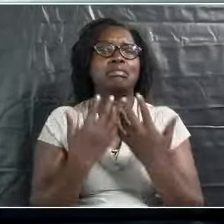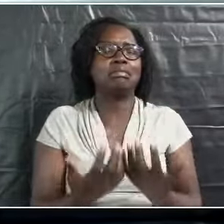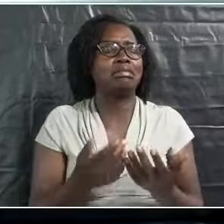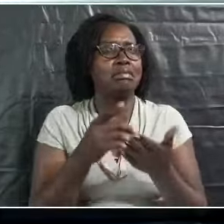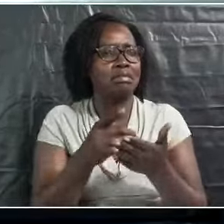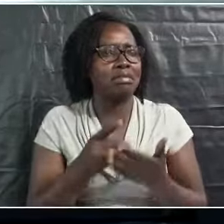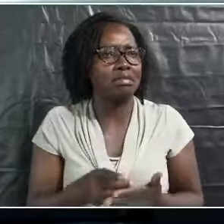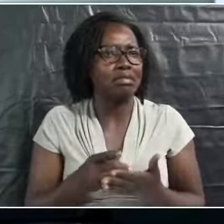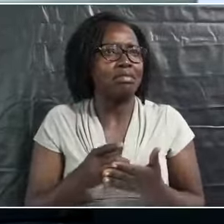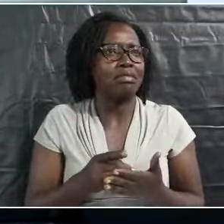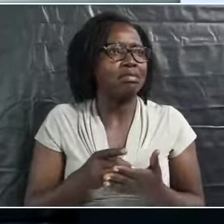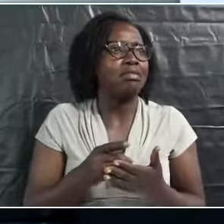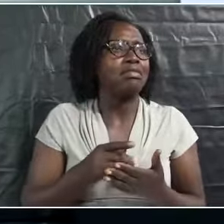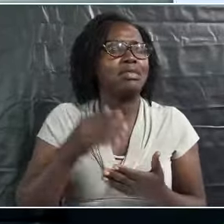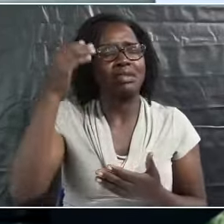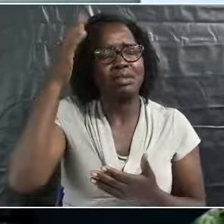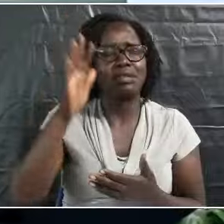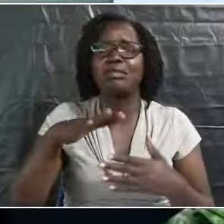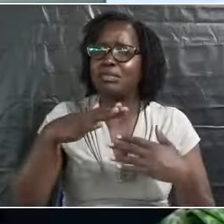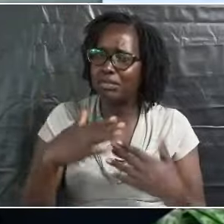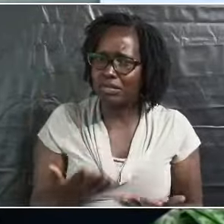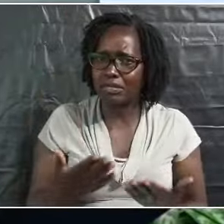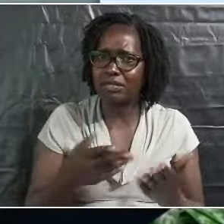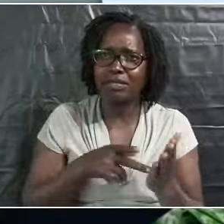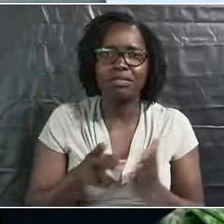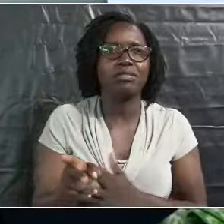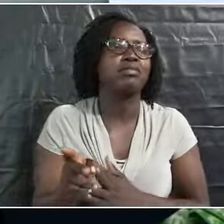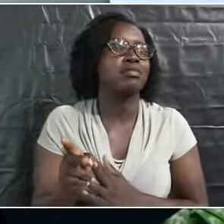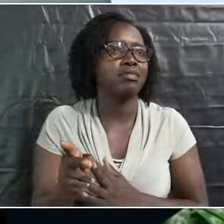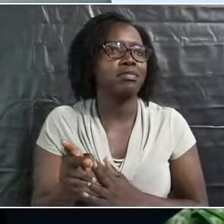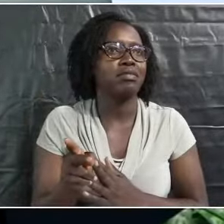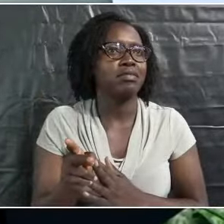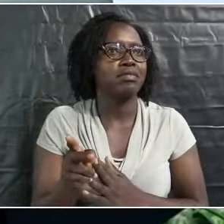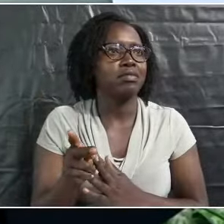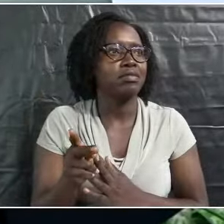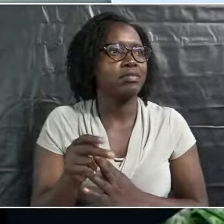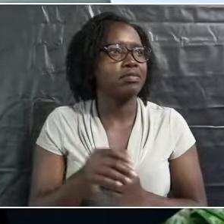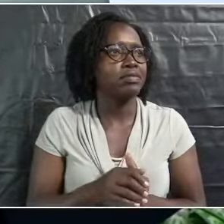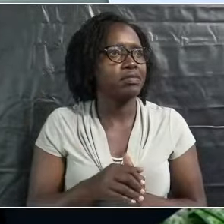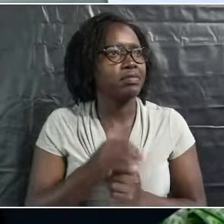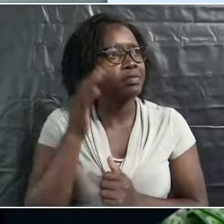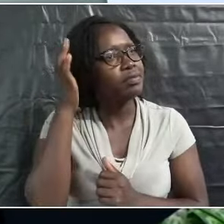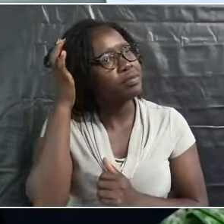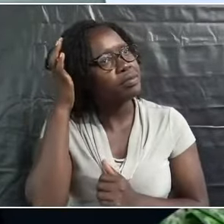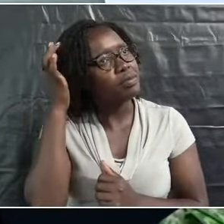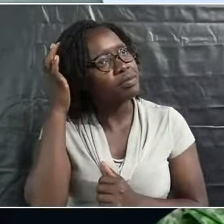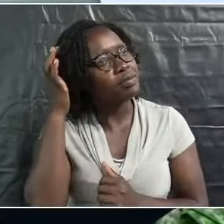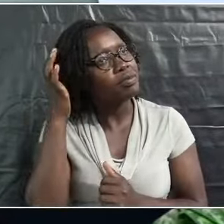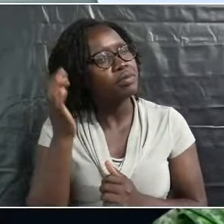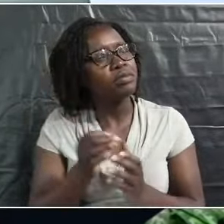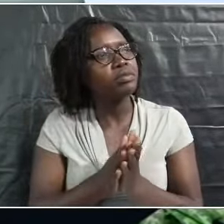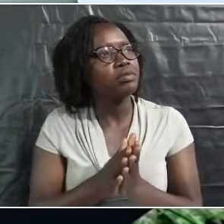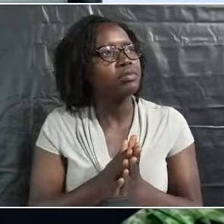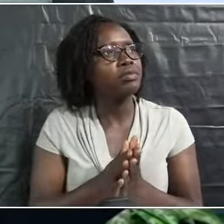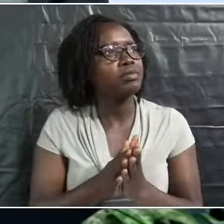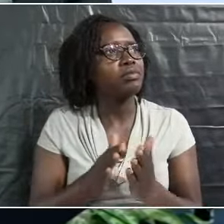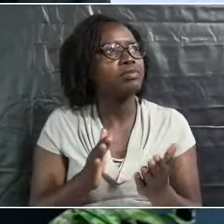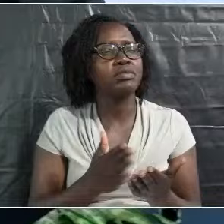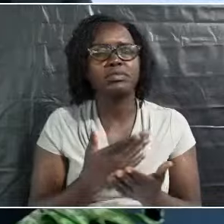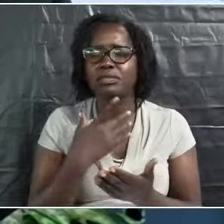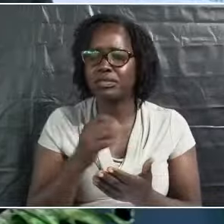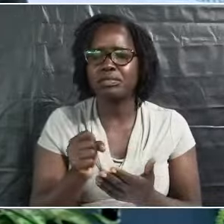They don't even know how they will ever get out of this. So many